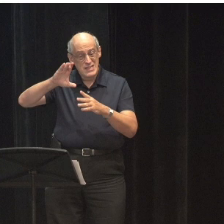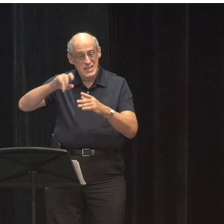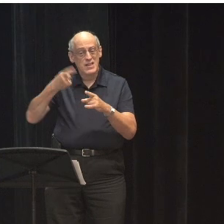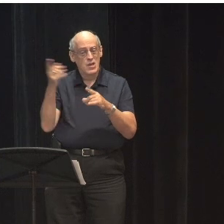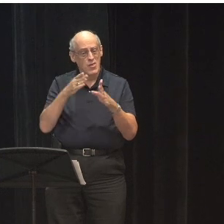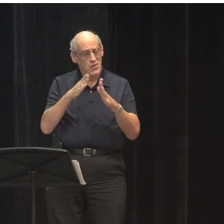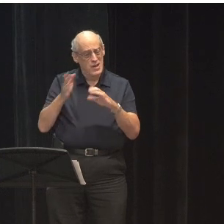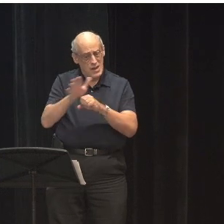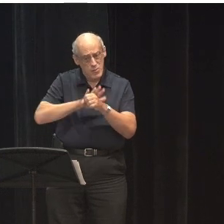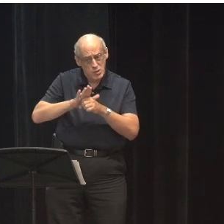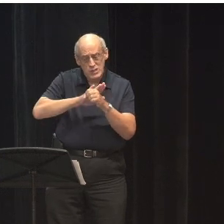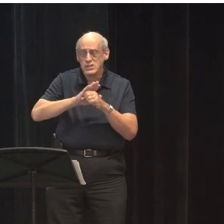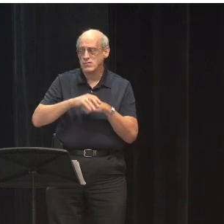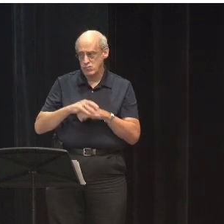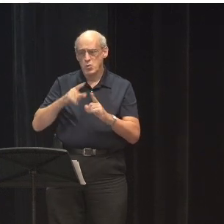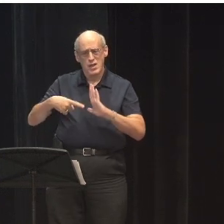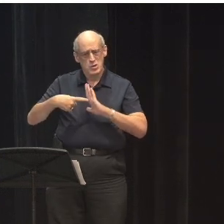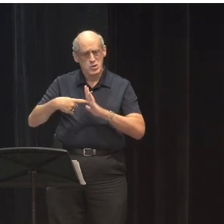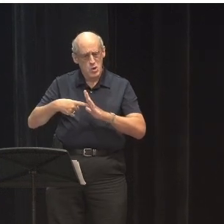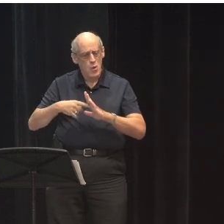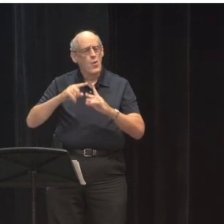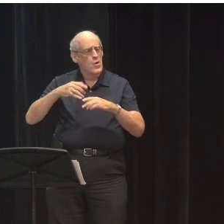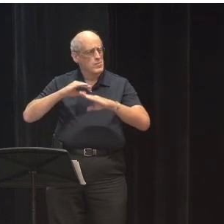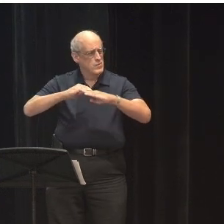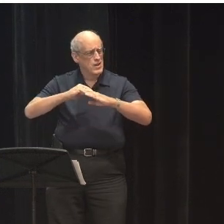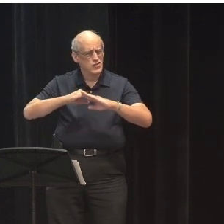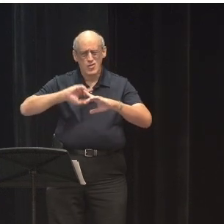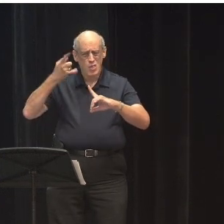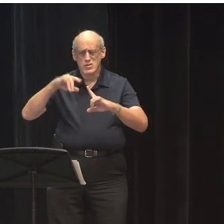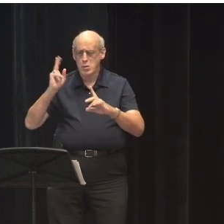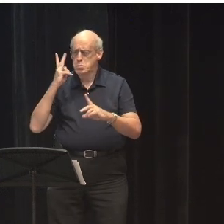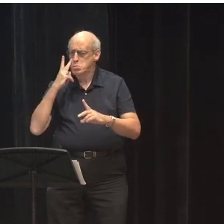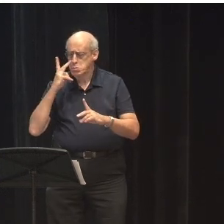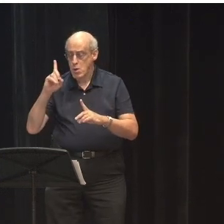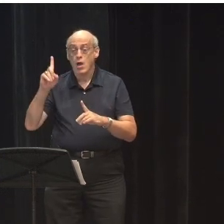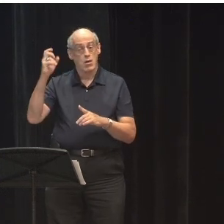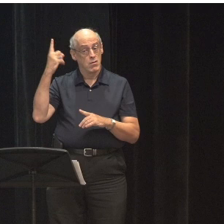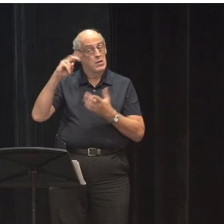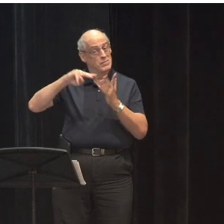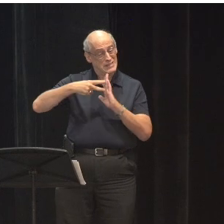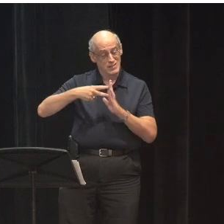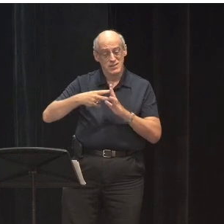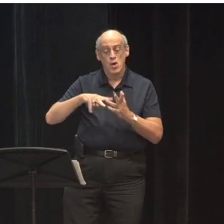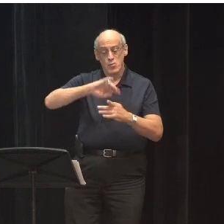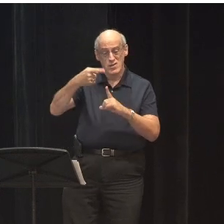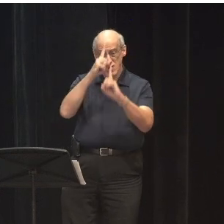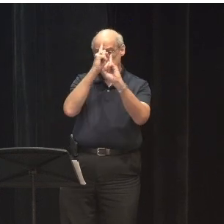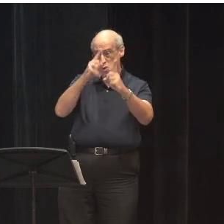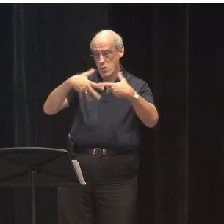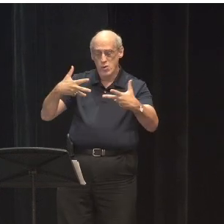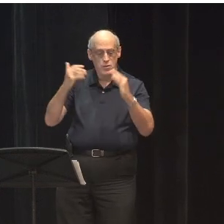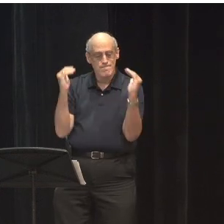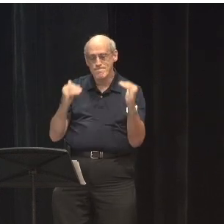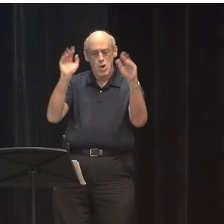have a graphic later on which will show you the extent of the protection area. In doing so, it's also a project objective to